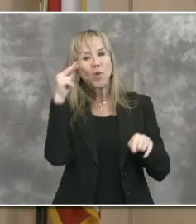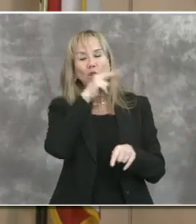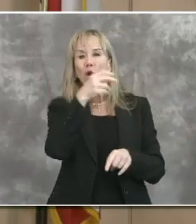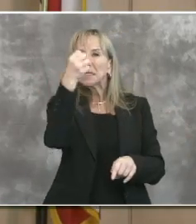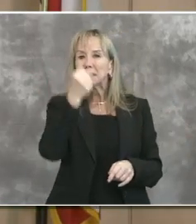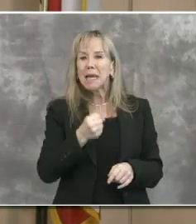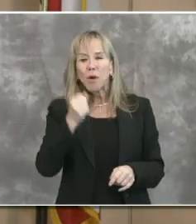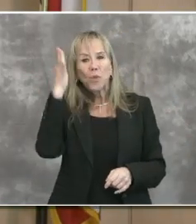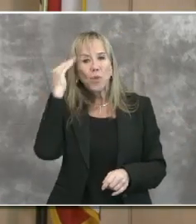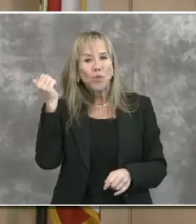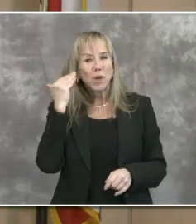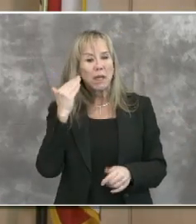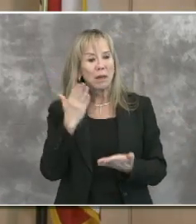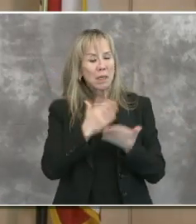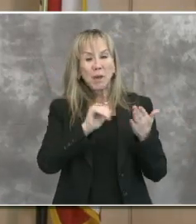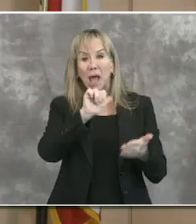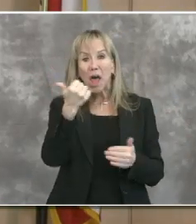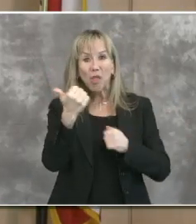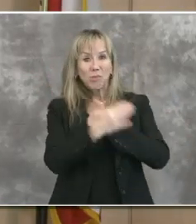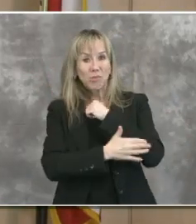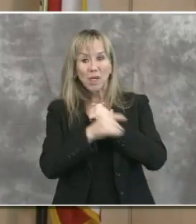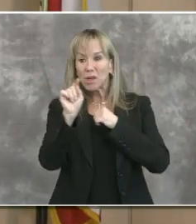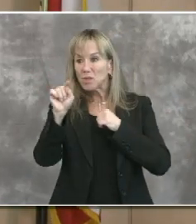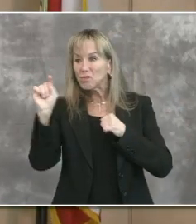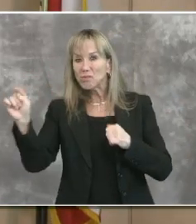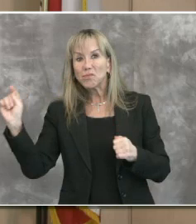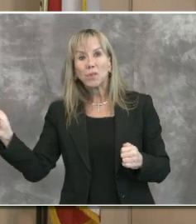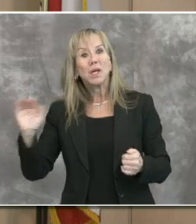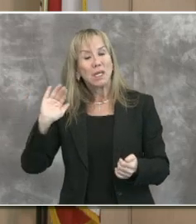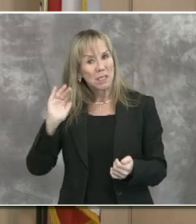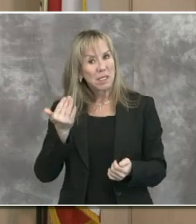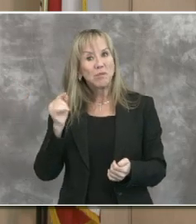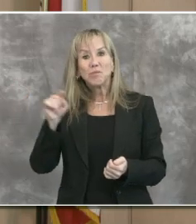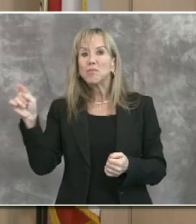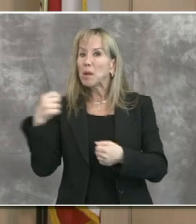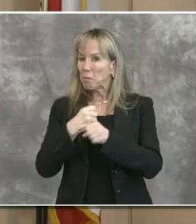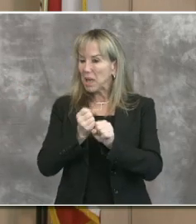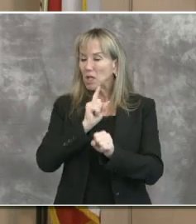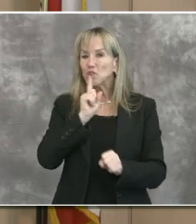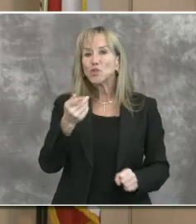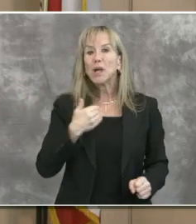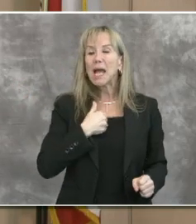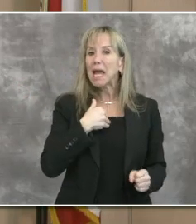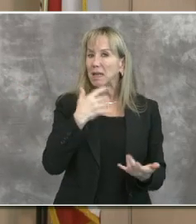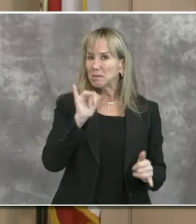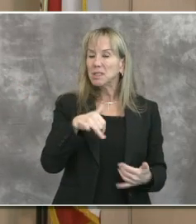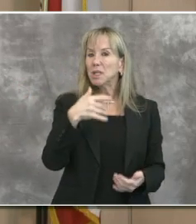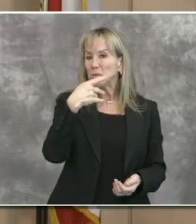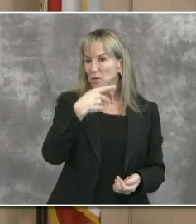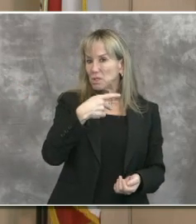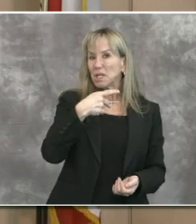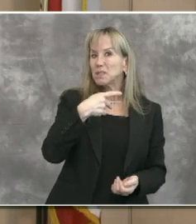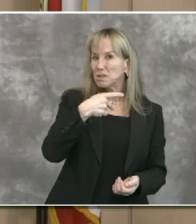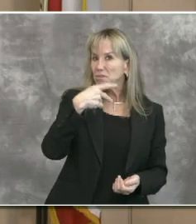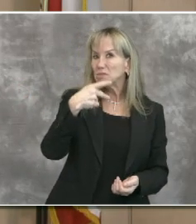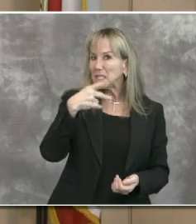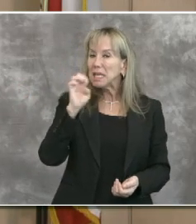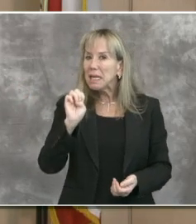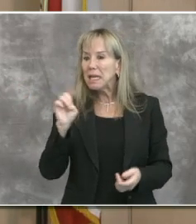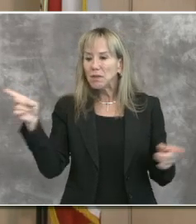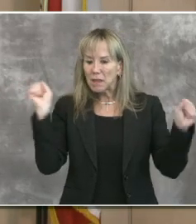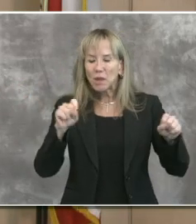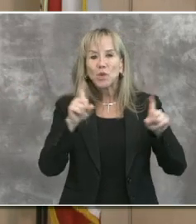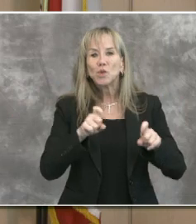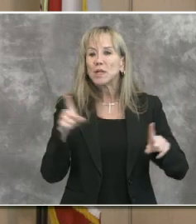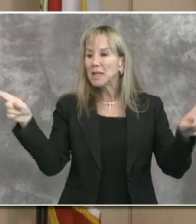did in other countries, it seems like they made sure they had the PPE to get the test done, and they tested much wider, and